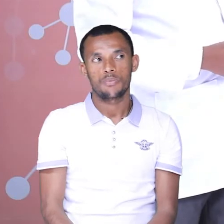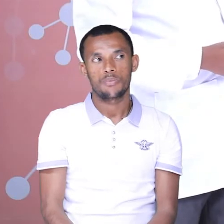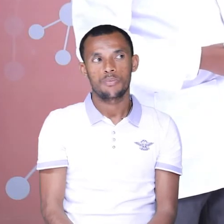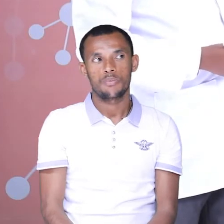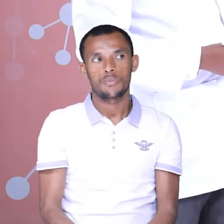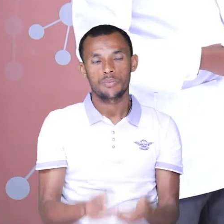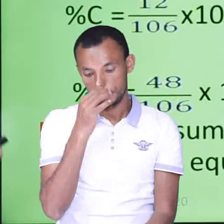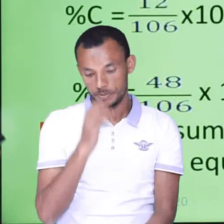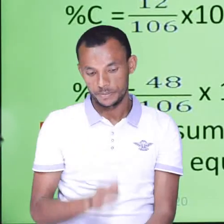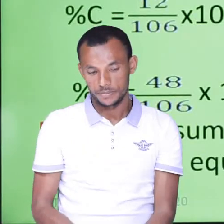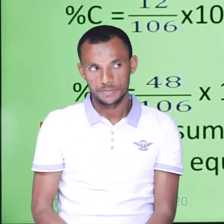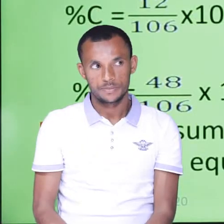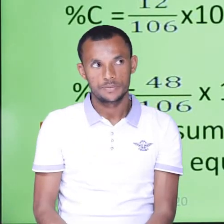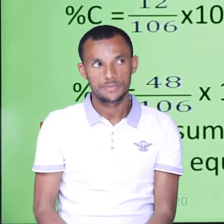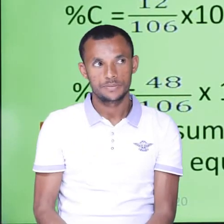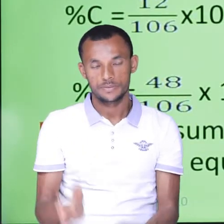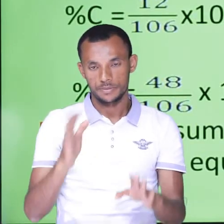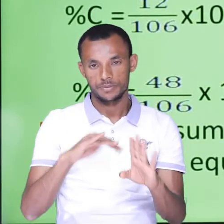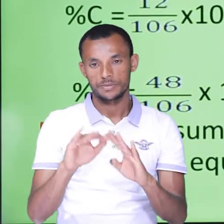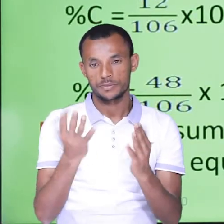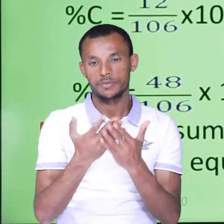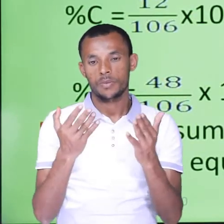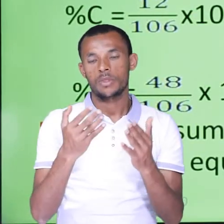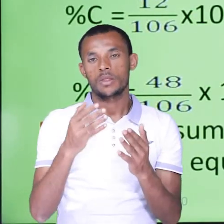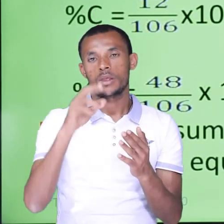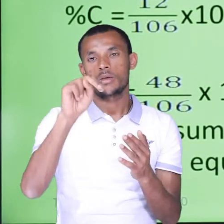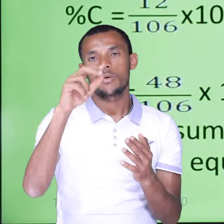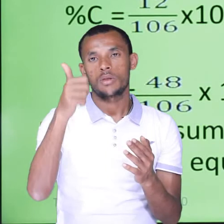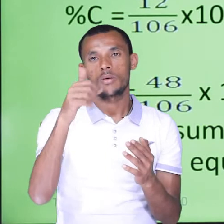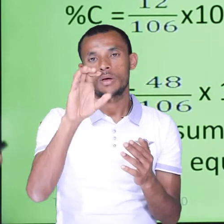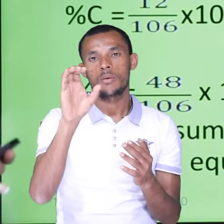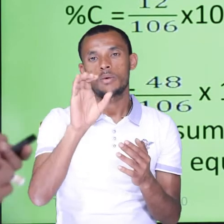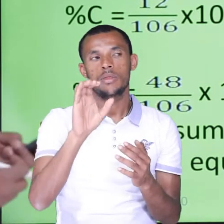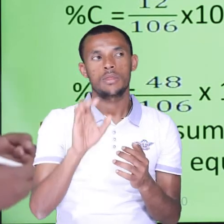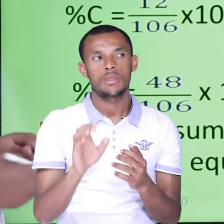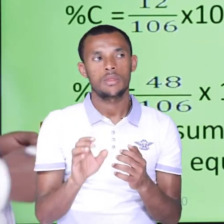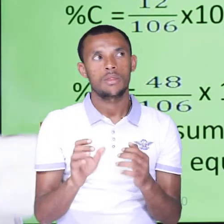Look this example. Any elements in sodium carbonate, for example,